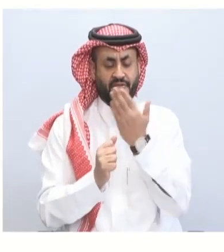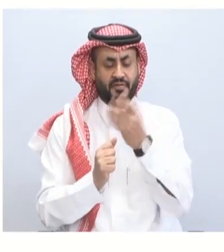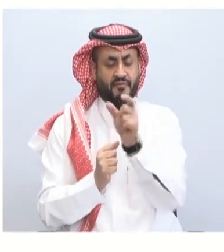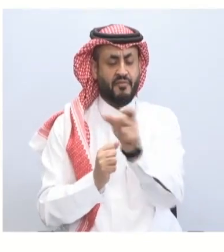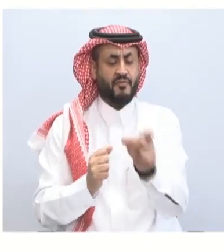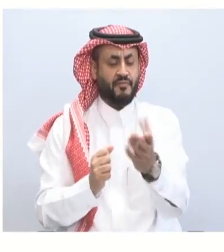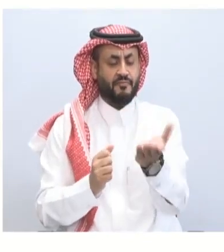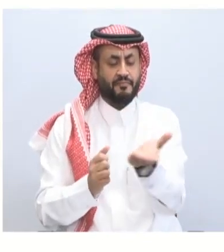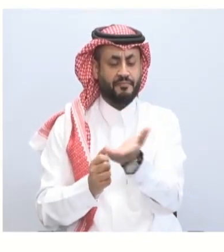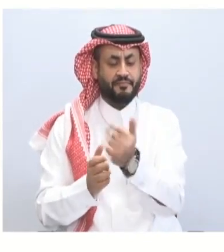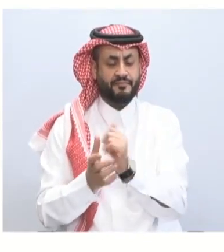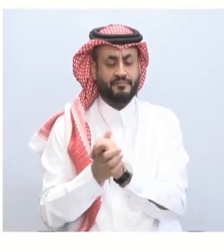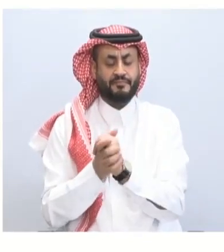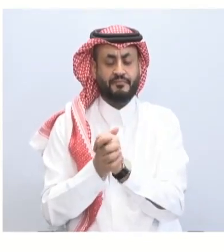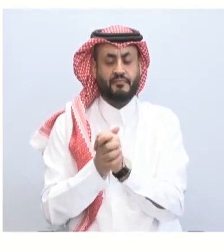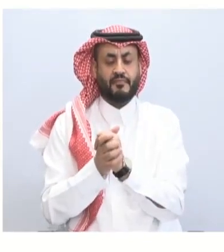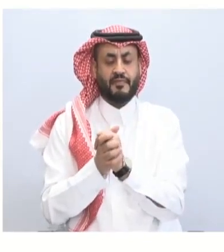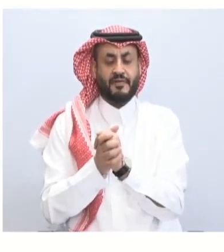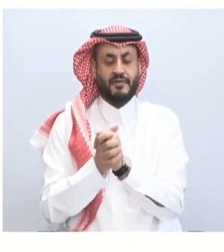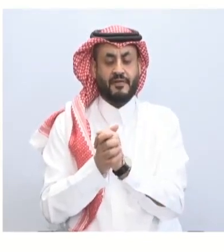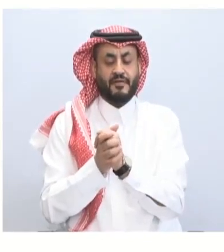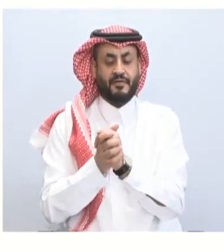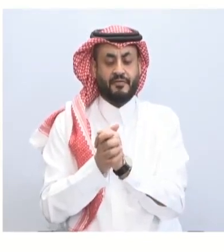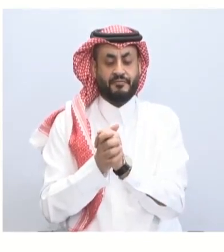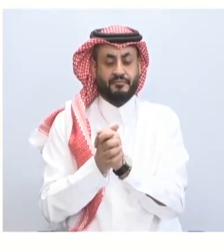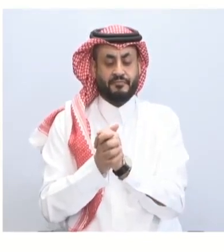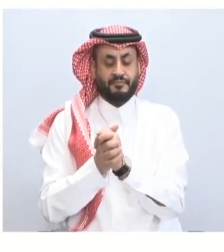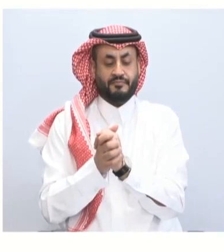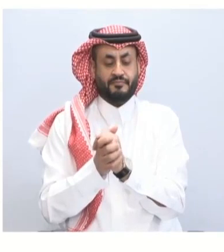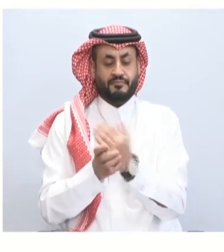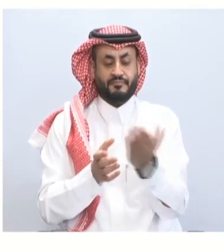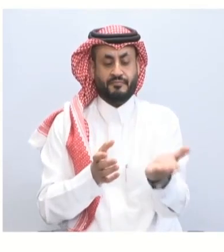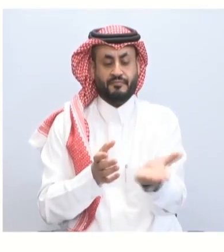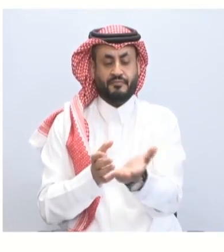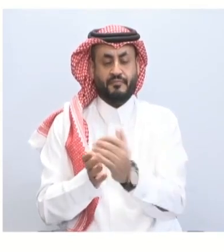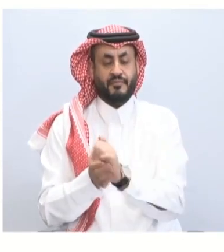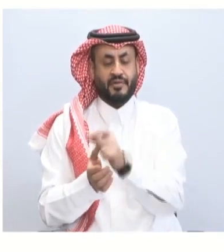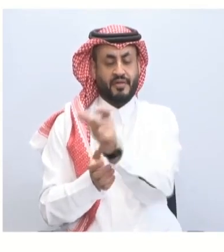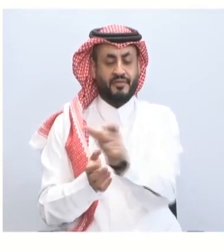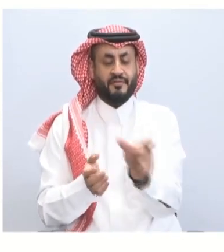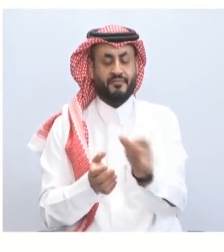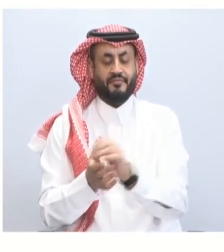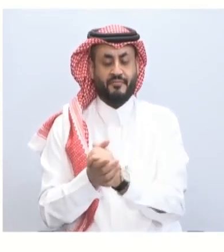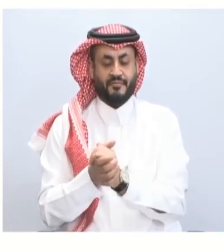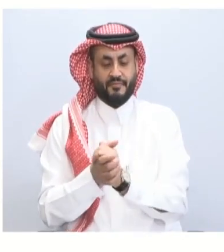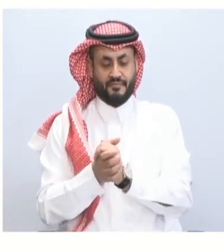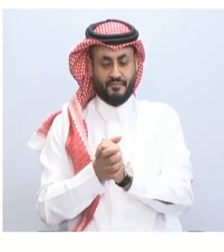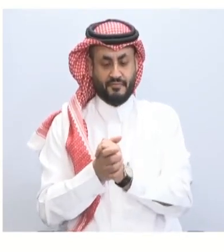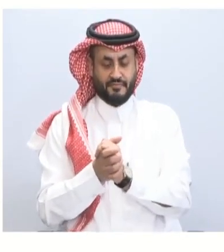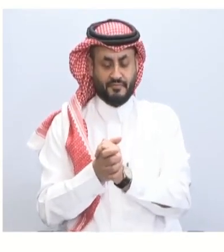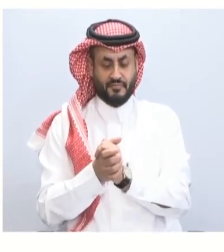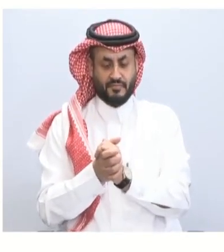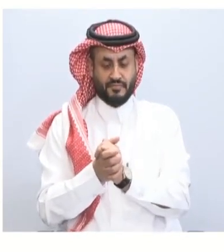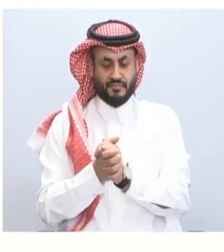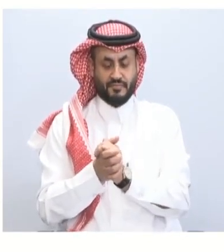Although he had spent days preparing his presentation, he got so intimidated by the